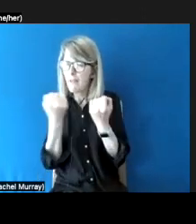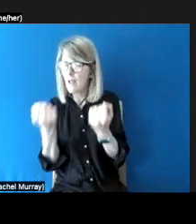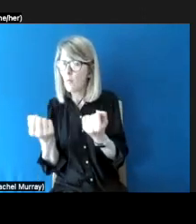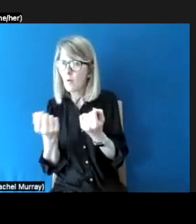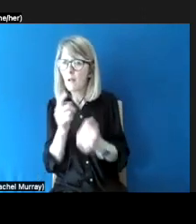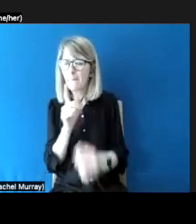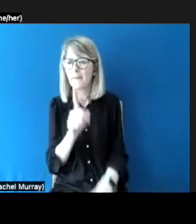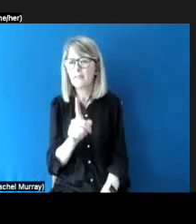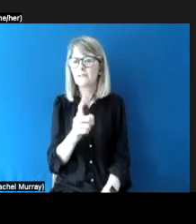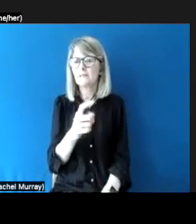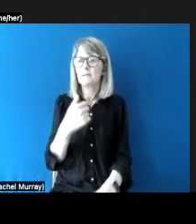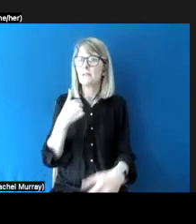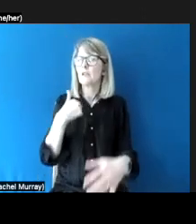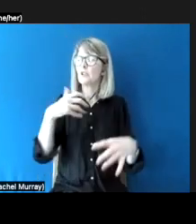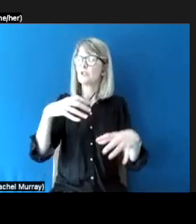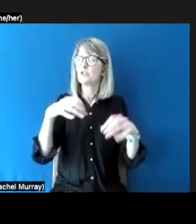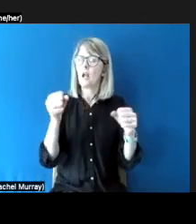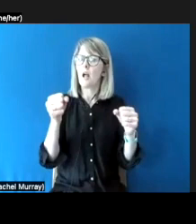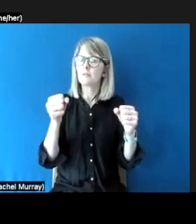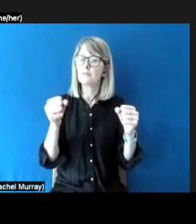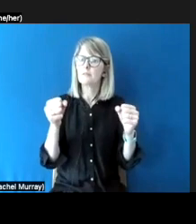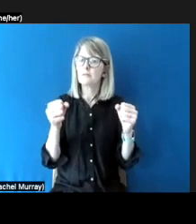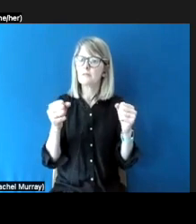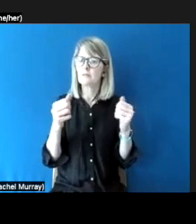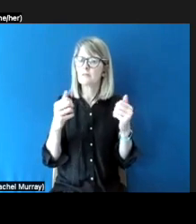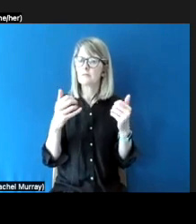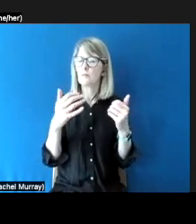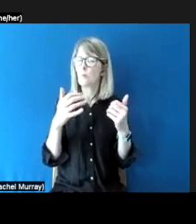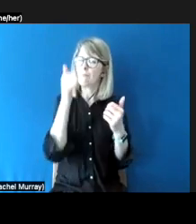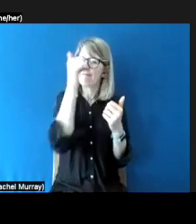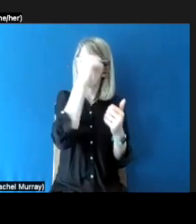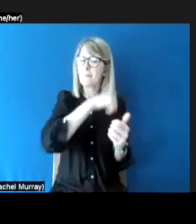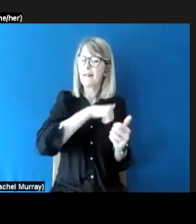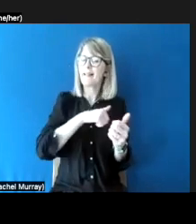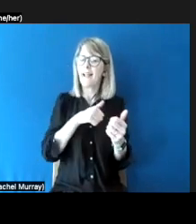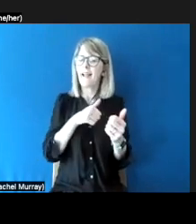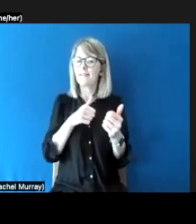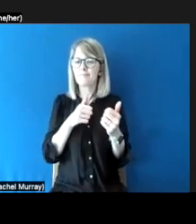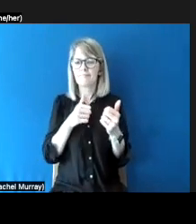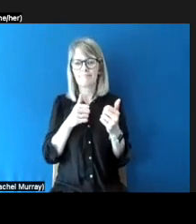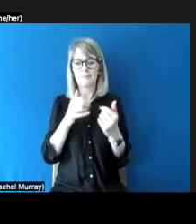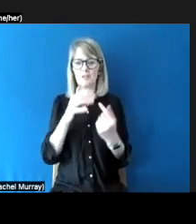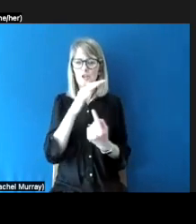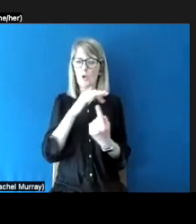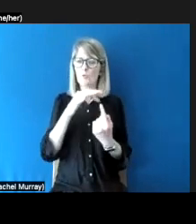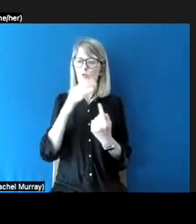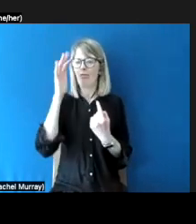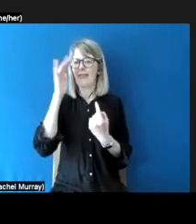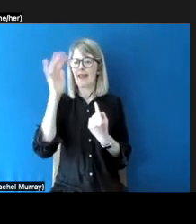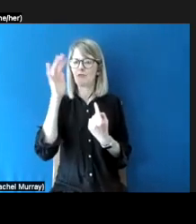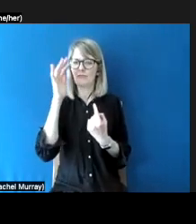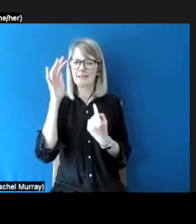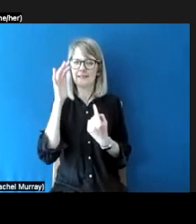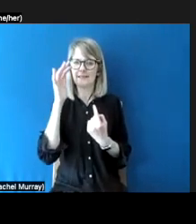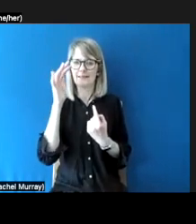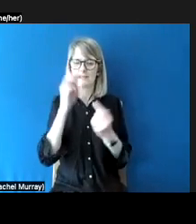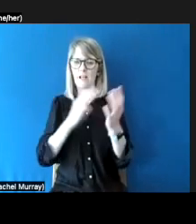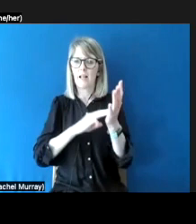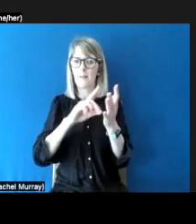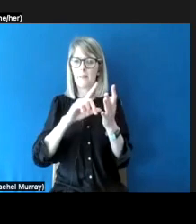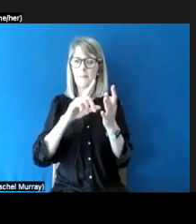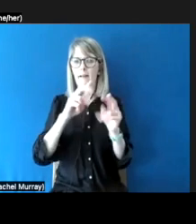I start with a familiar social theorist, Michel